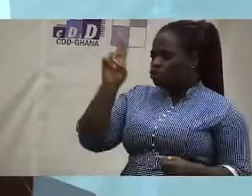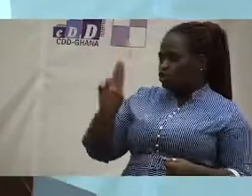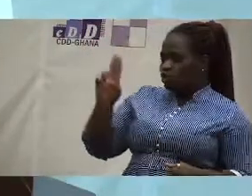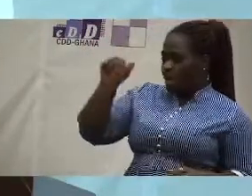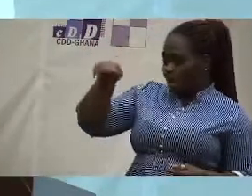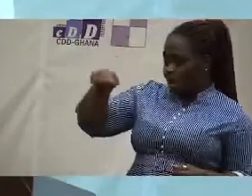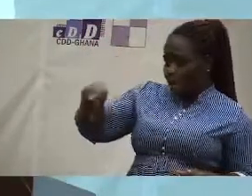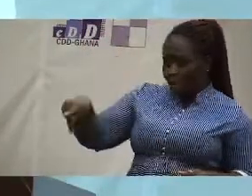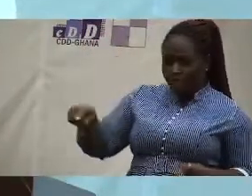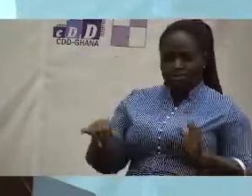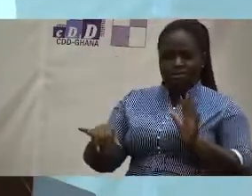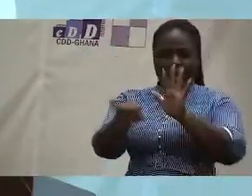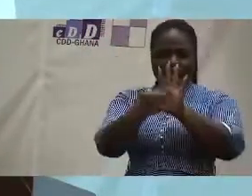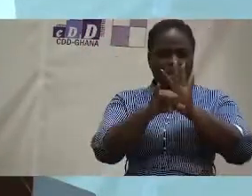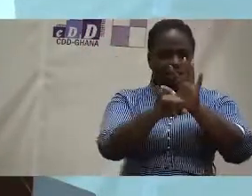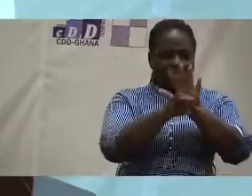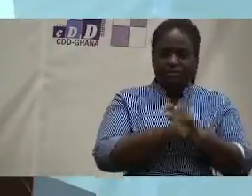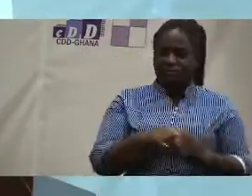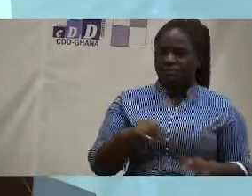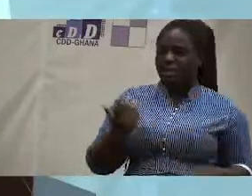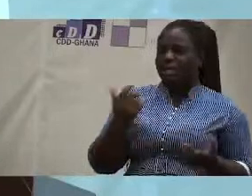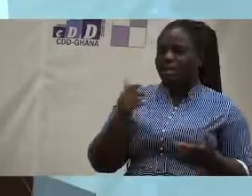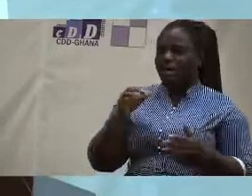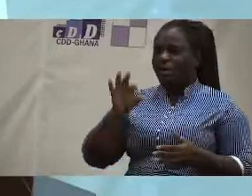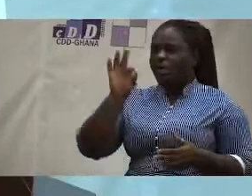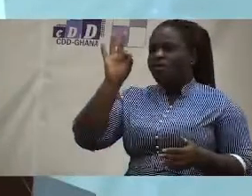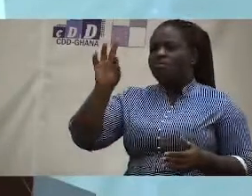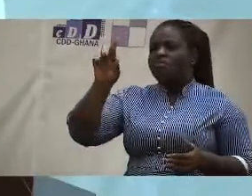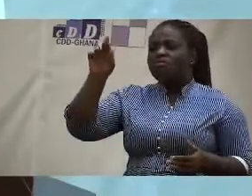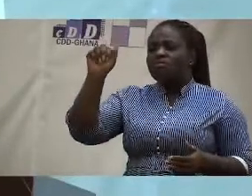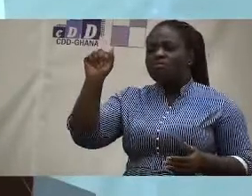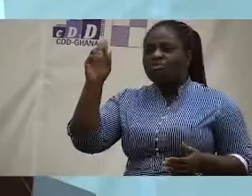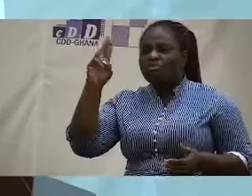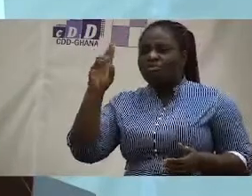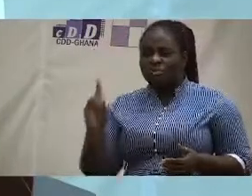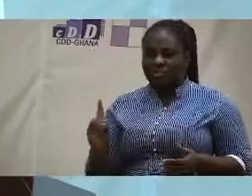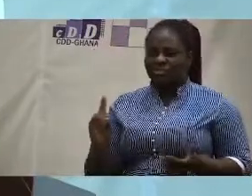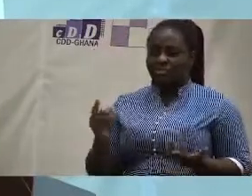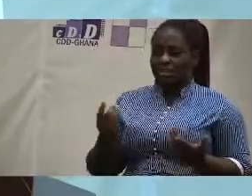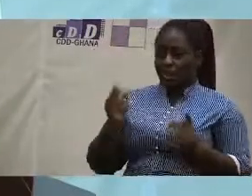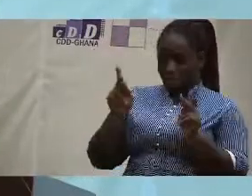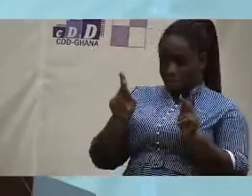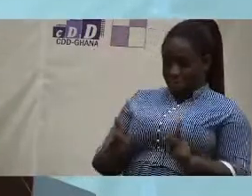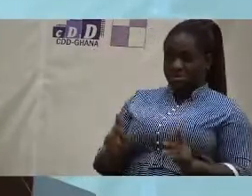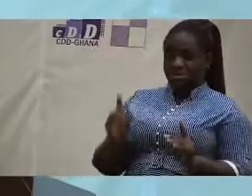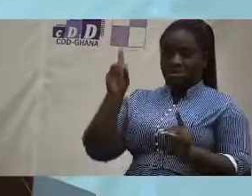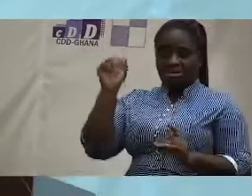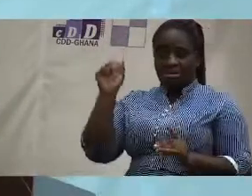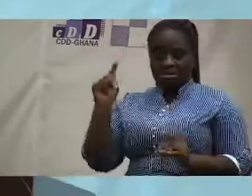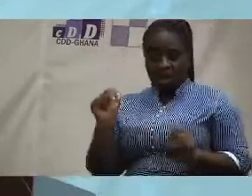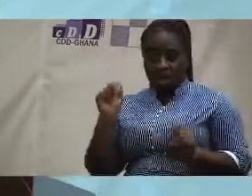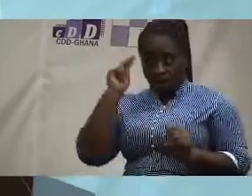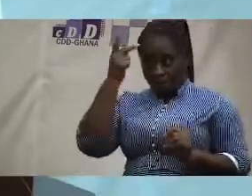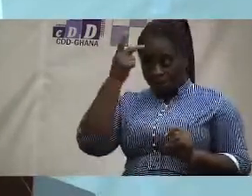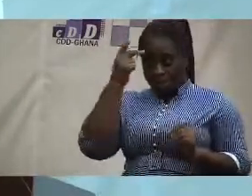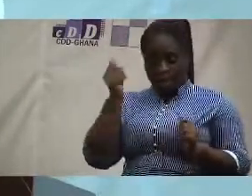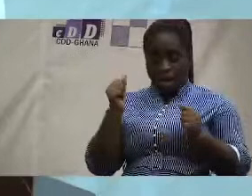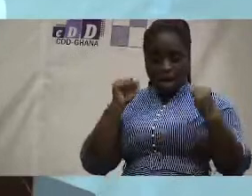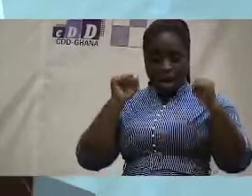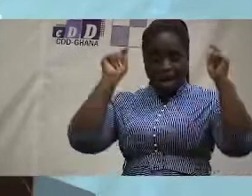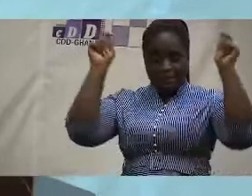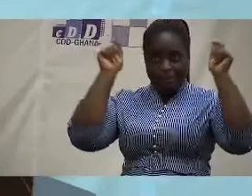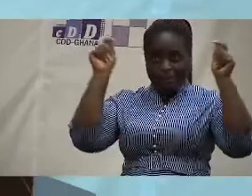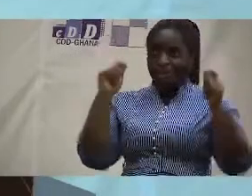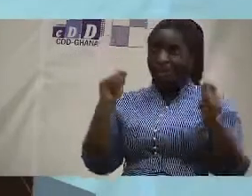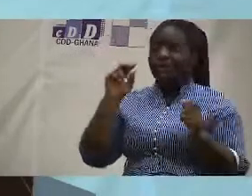to identify electoral fraud and analyzing the use of personal data in political campaigning in Nigeria. In